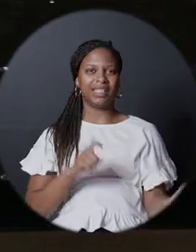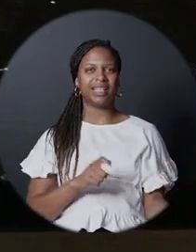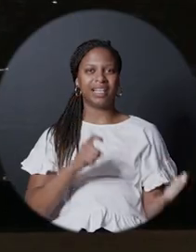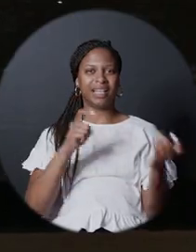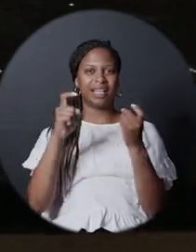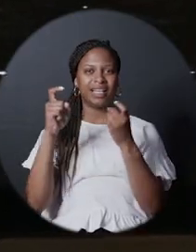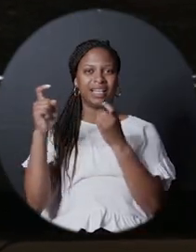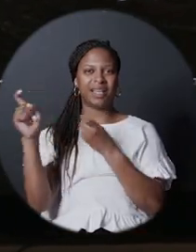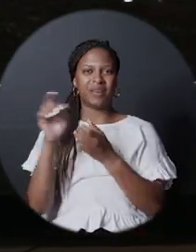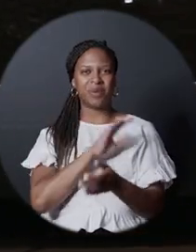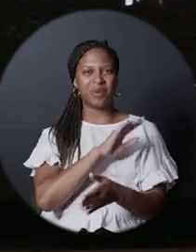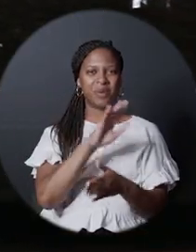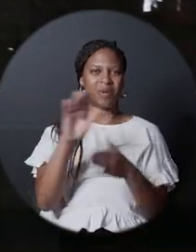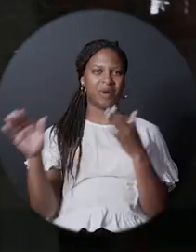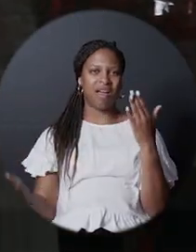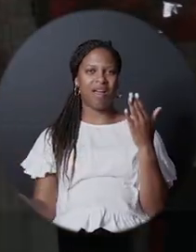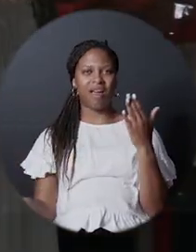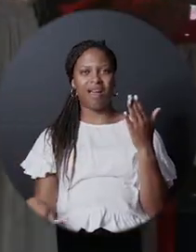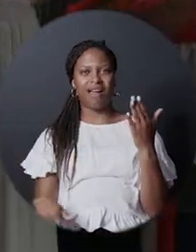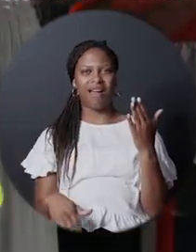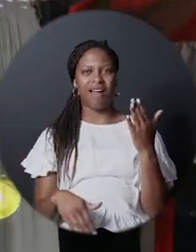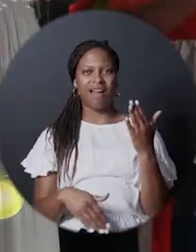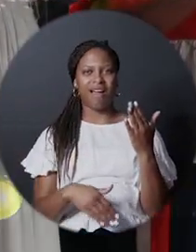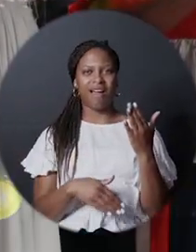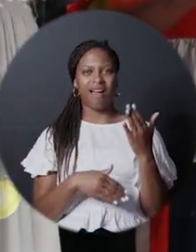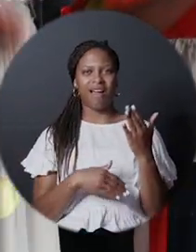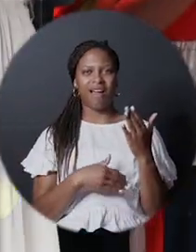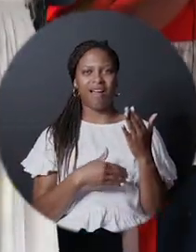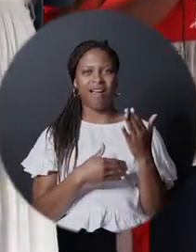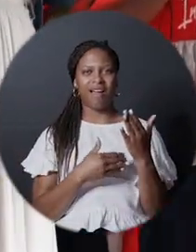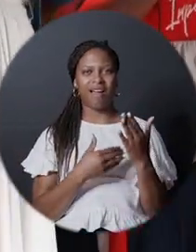We give you all, we give you all.